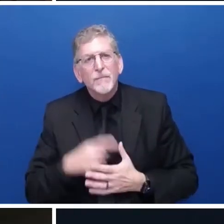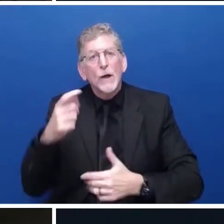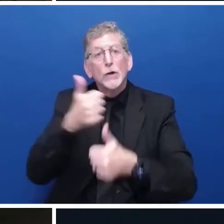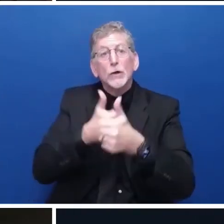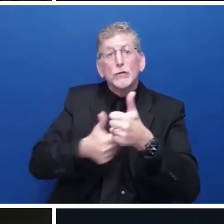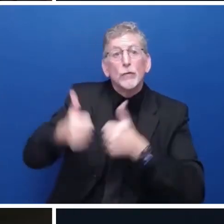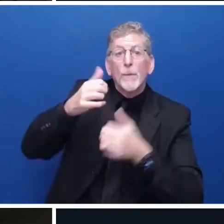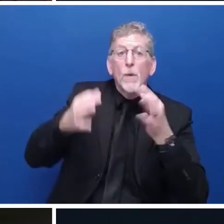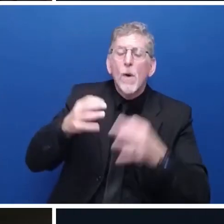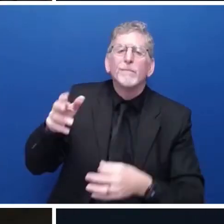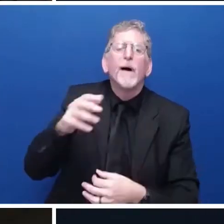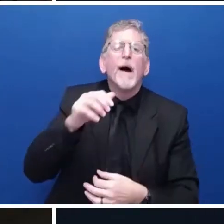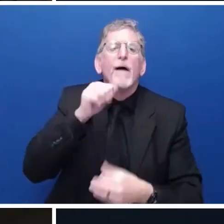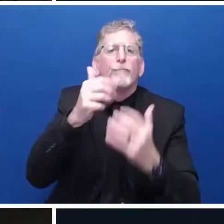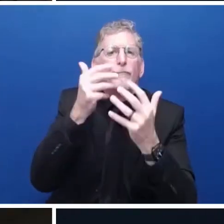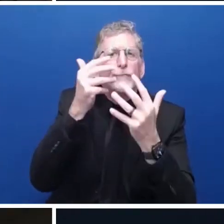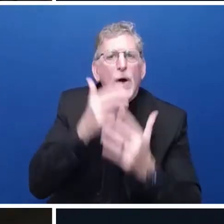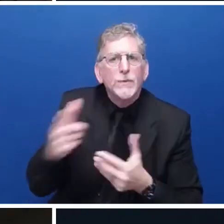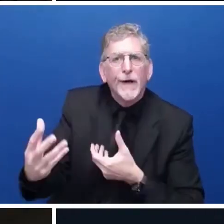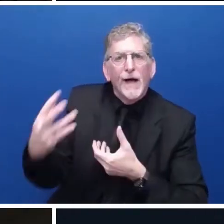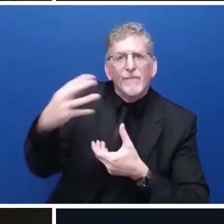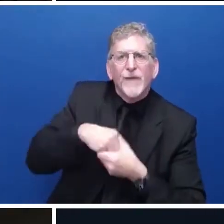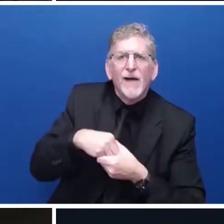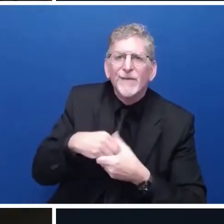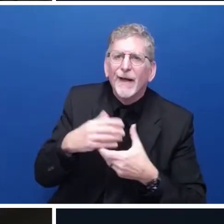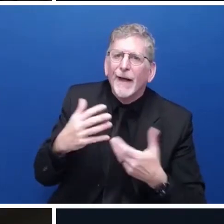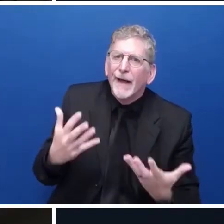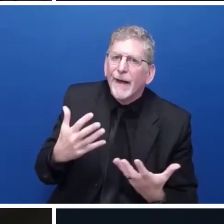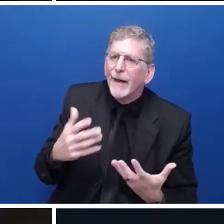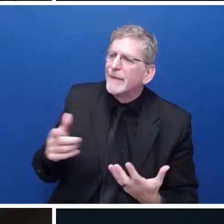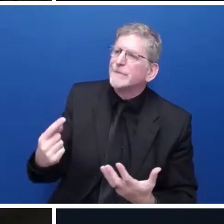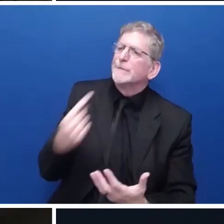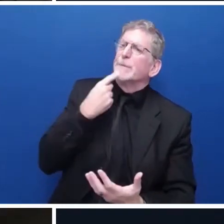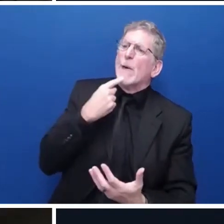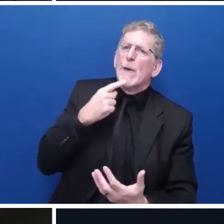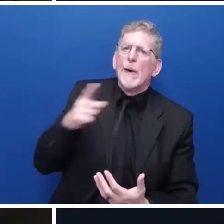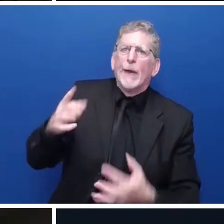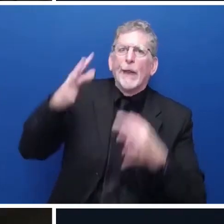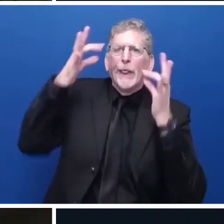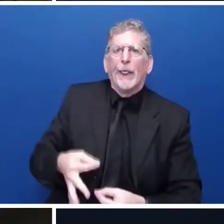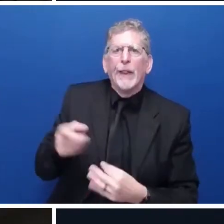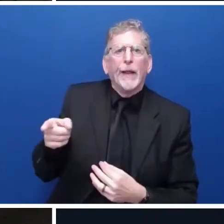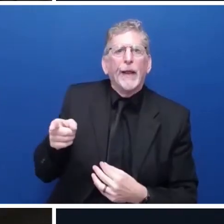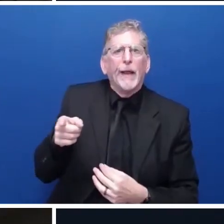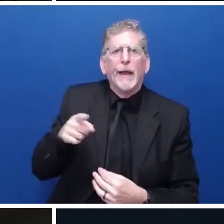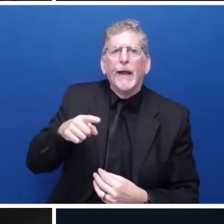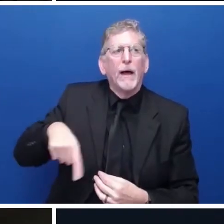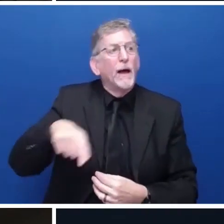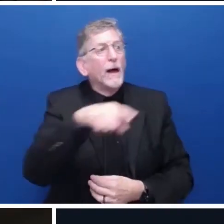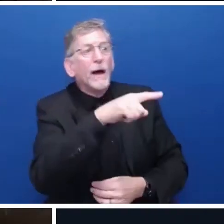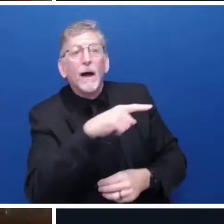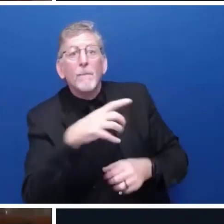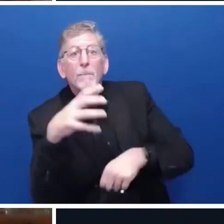these powerful, country-saving, it's saving our country, the kind of money we're taking in,